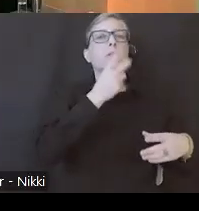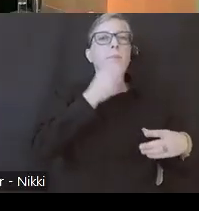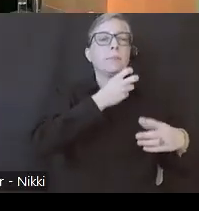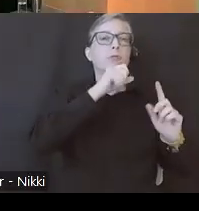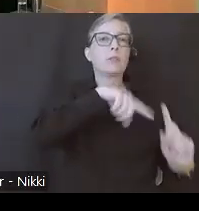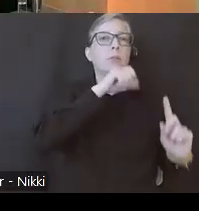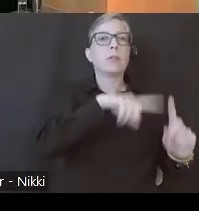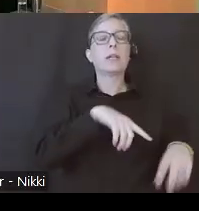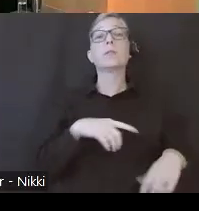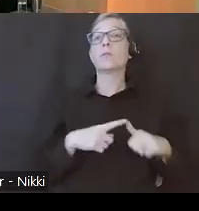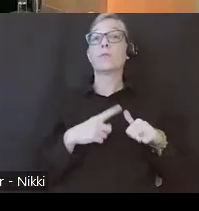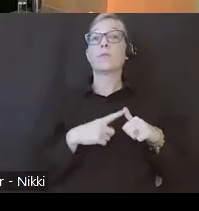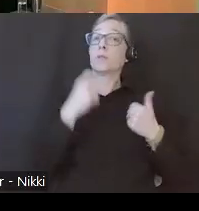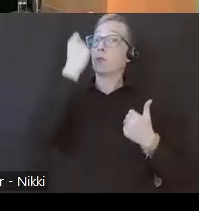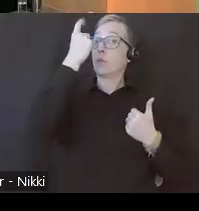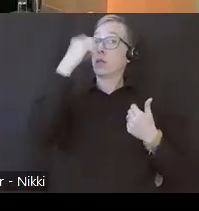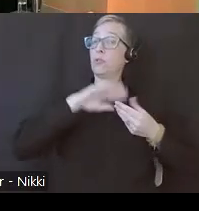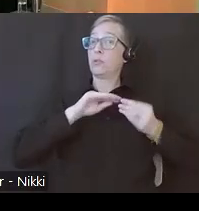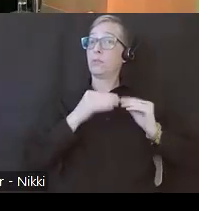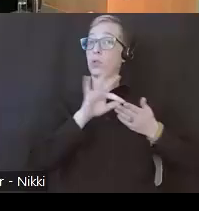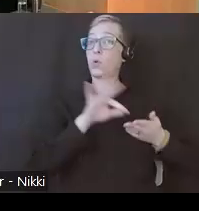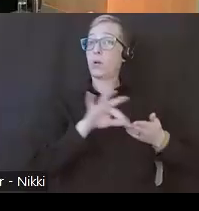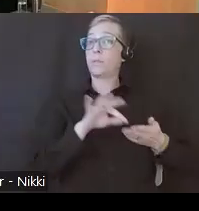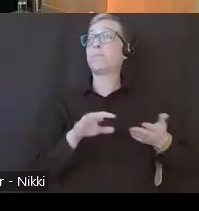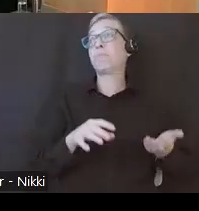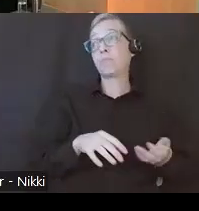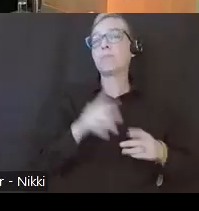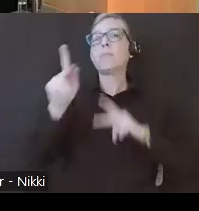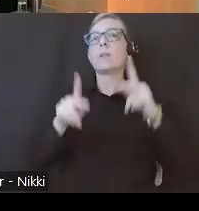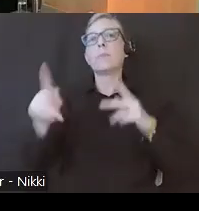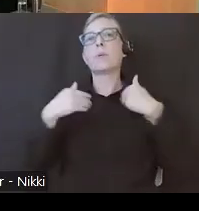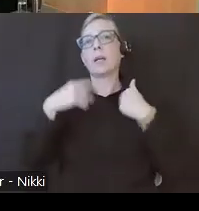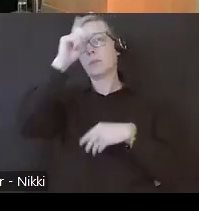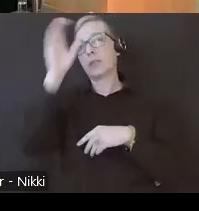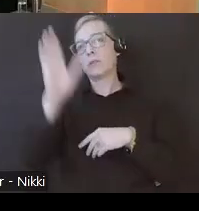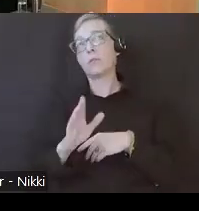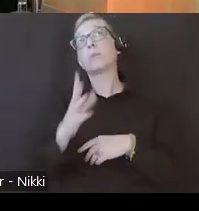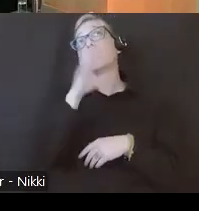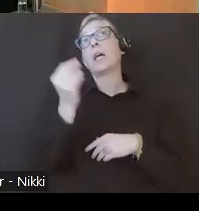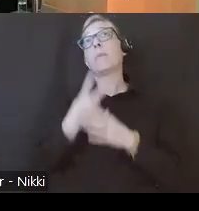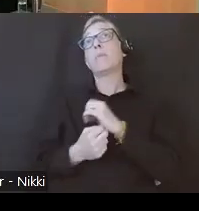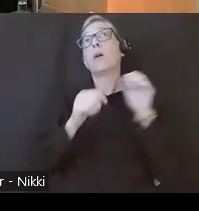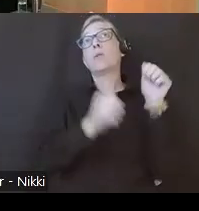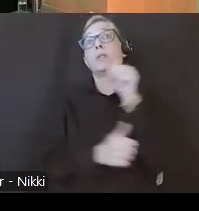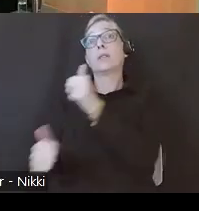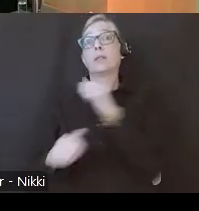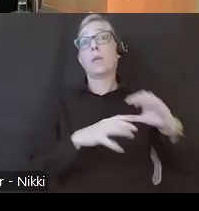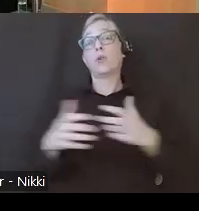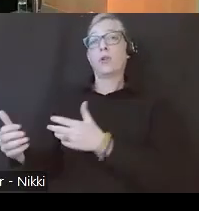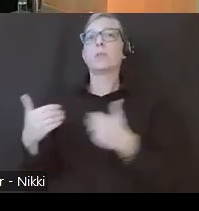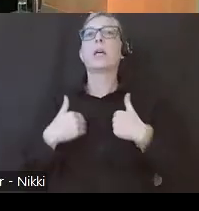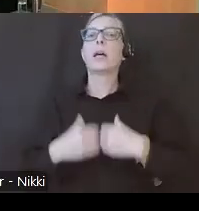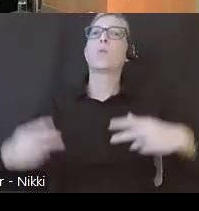comprehension scores? Not surprisingly, individuals with schizophrenia, and actually in both subgroups, had significantly worse